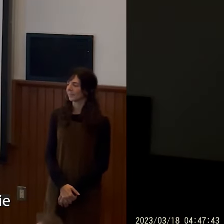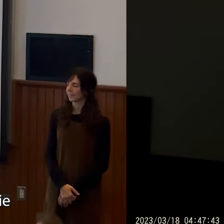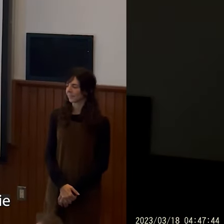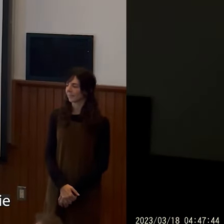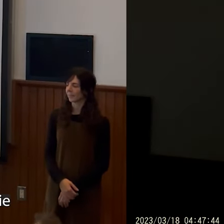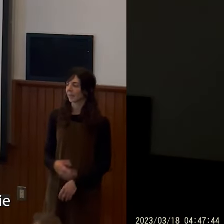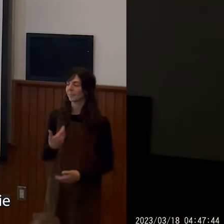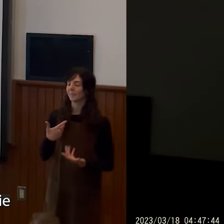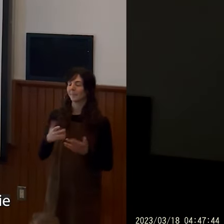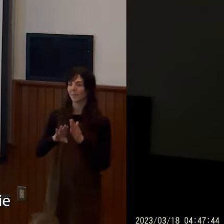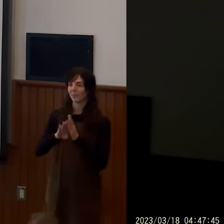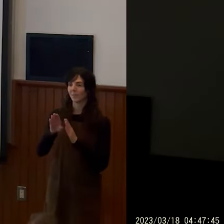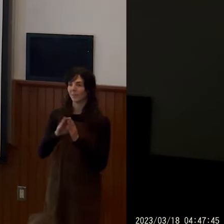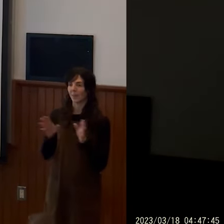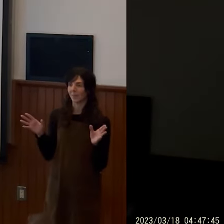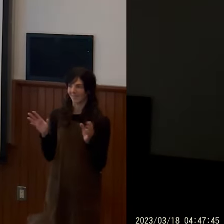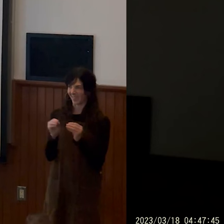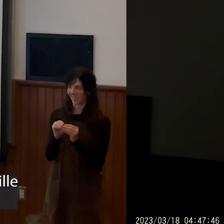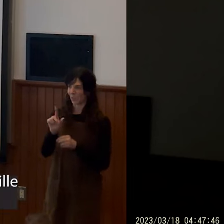20 avatars for this movie.